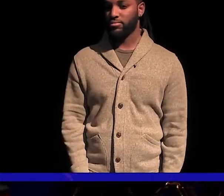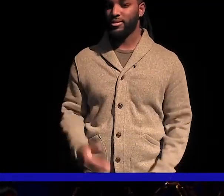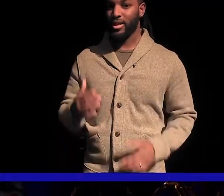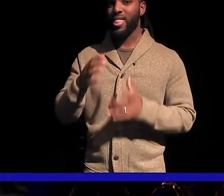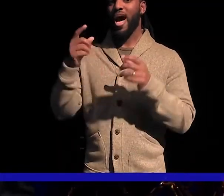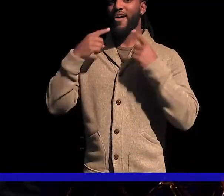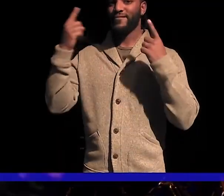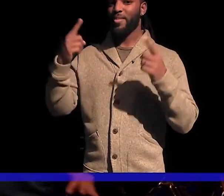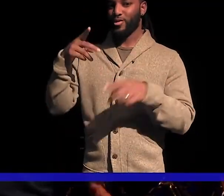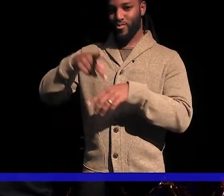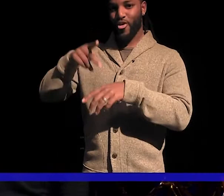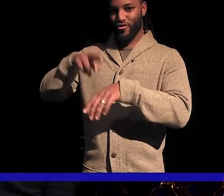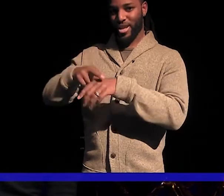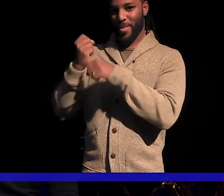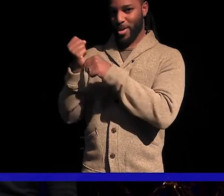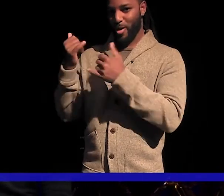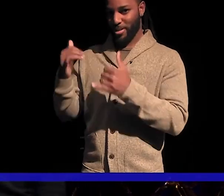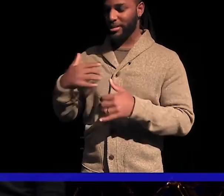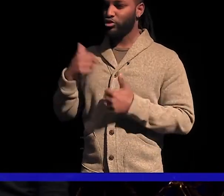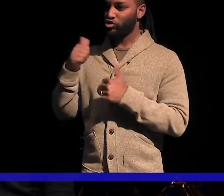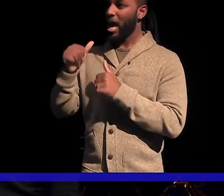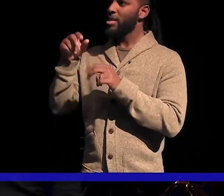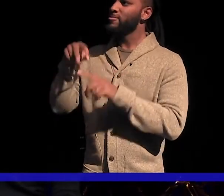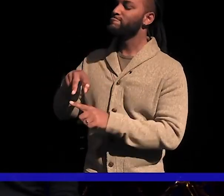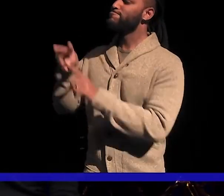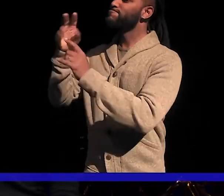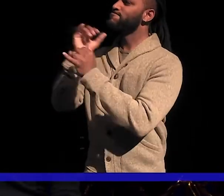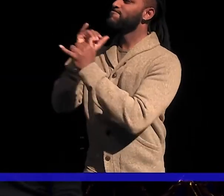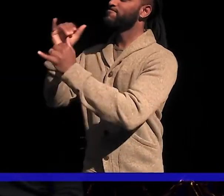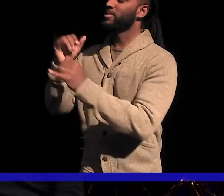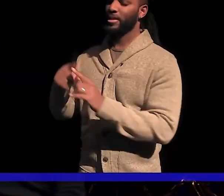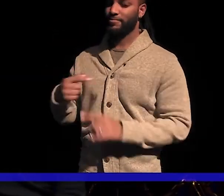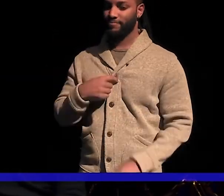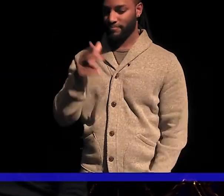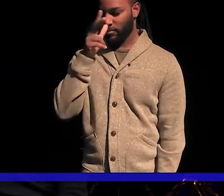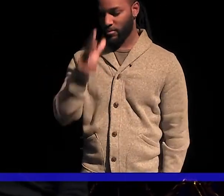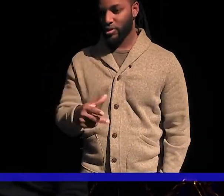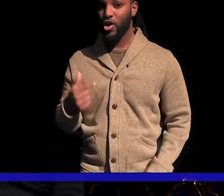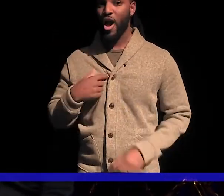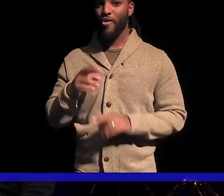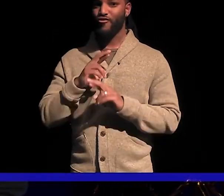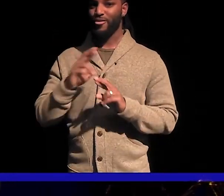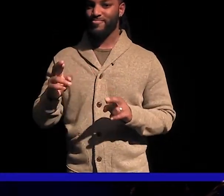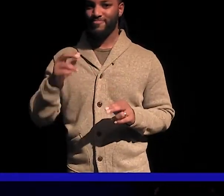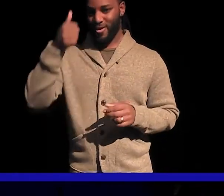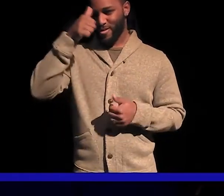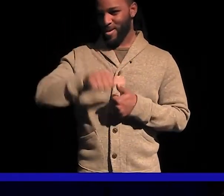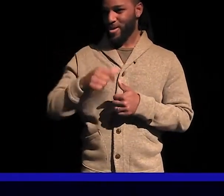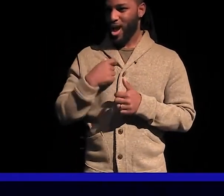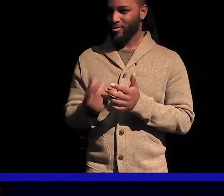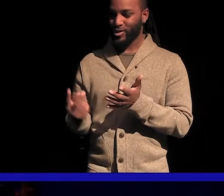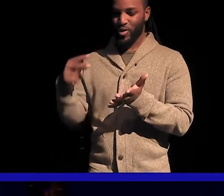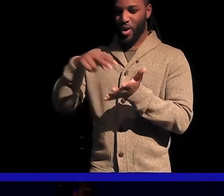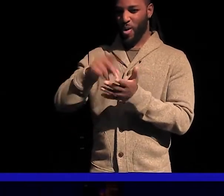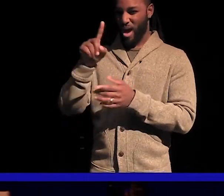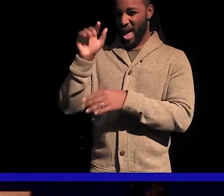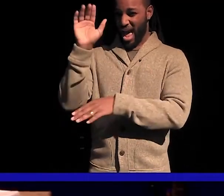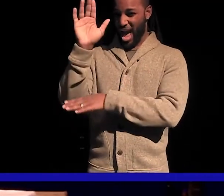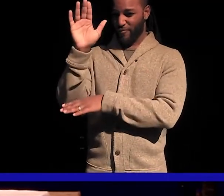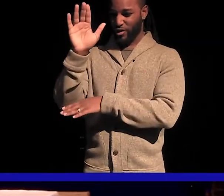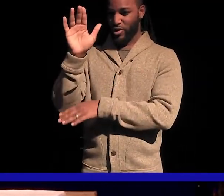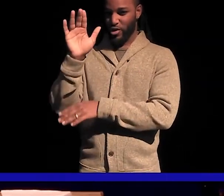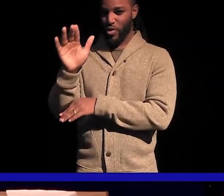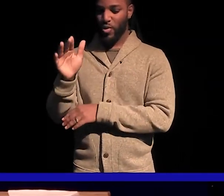Nevertheless, I was on the bench, and when I thought of everyone gets to play, I remember distinctly one afternoon where I was kept creeping